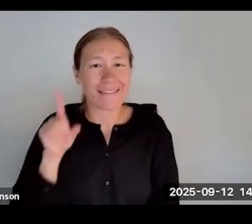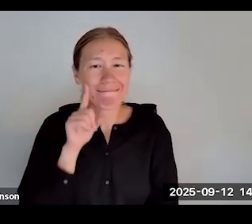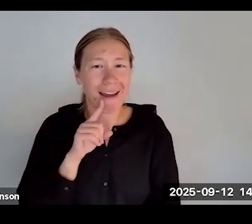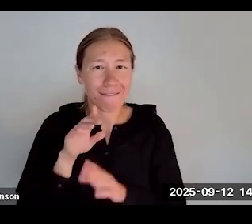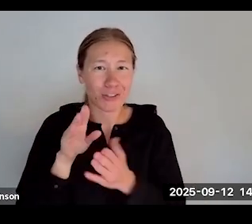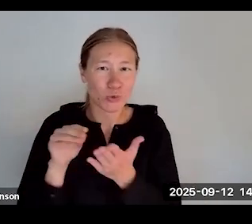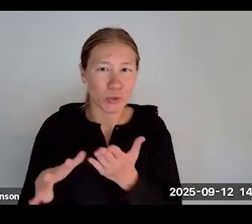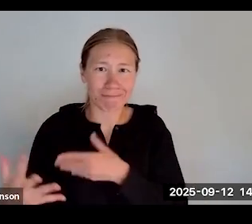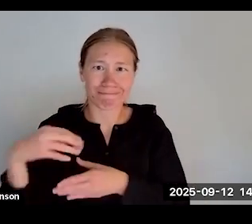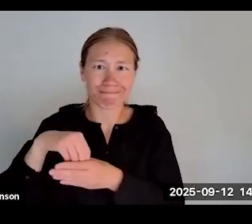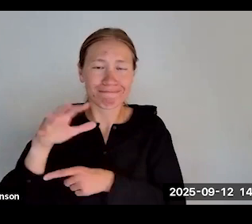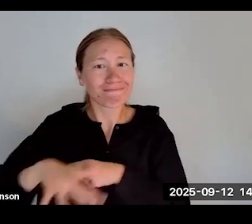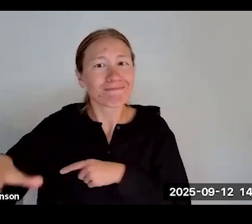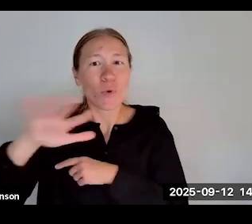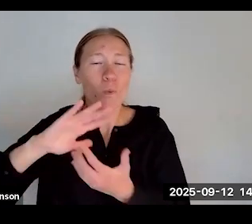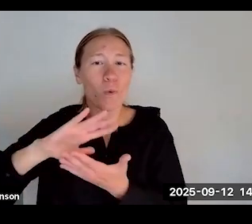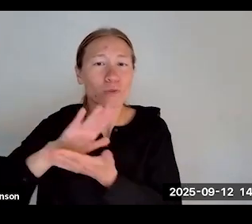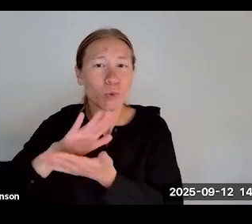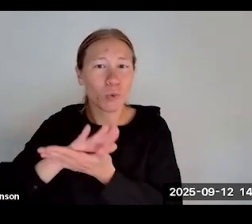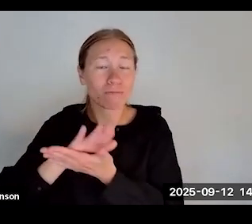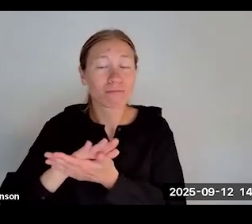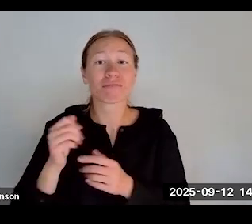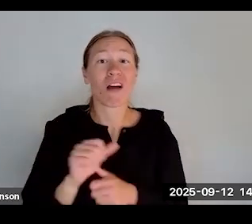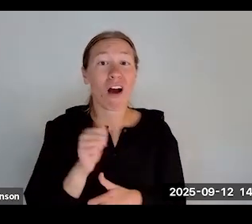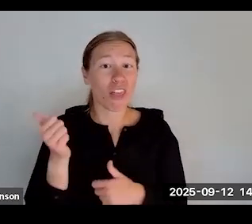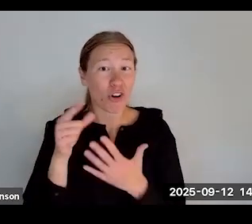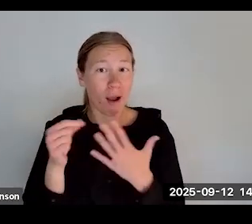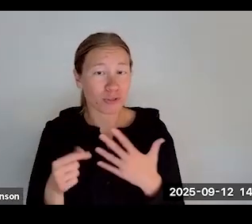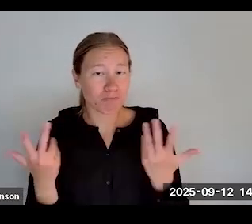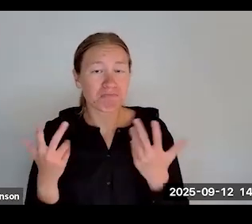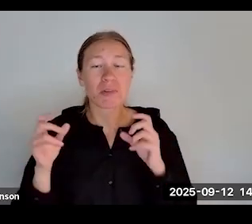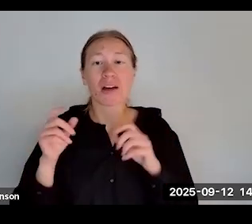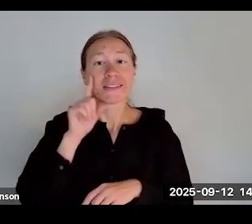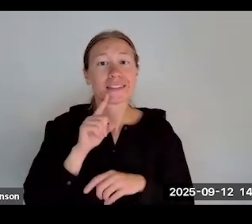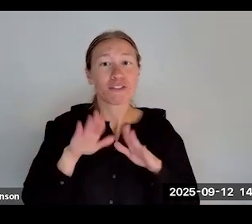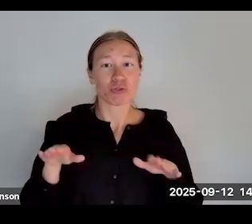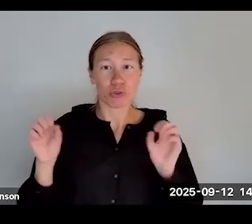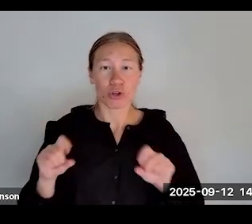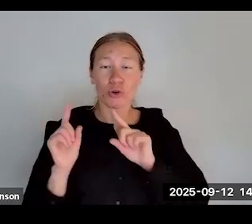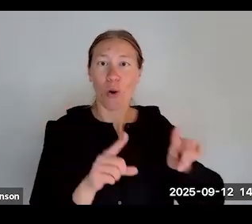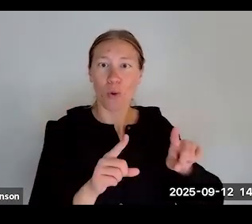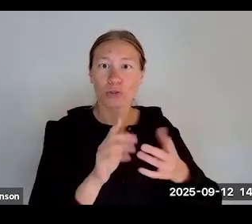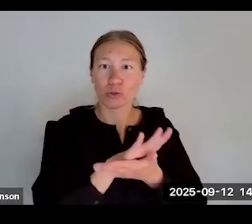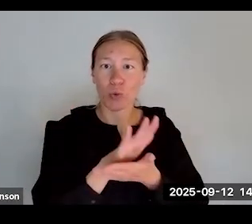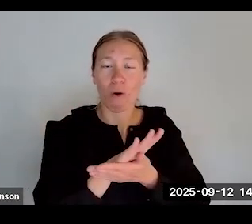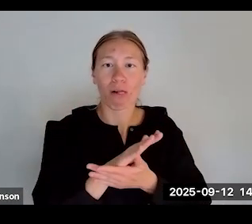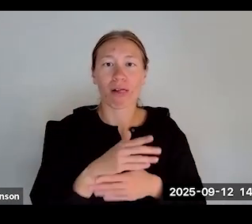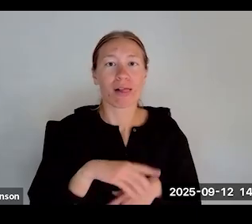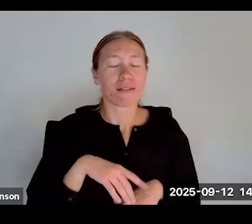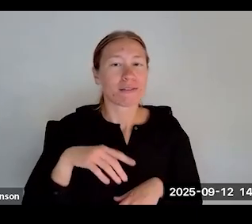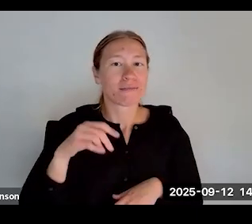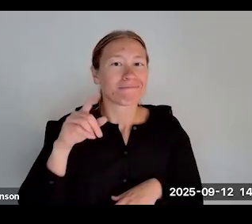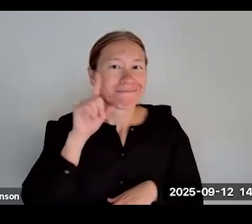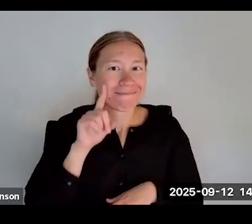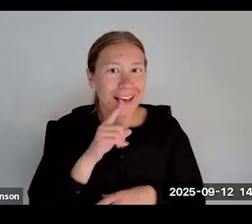school. Alternatively, deaf children can go to a school for the deaf, which is called a residential school. And there,